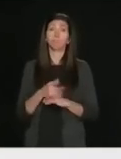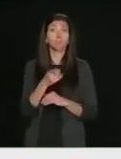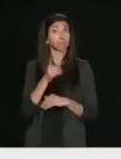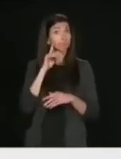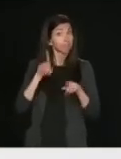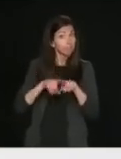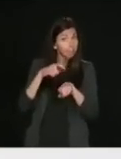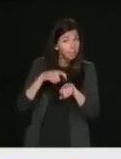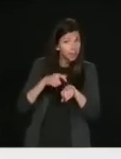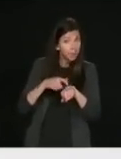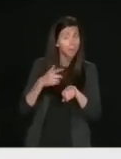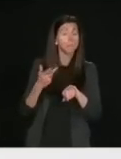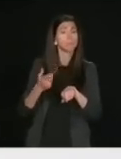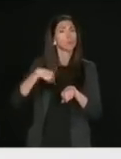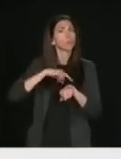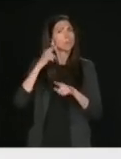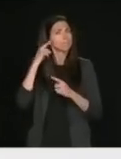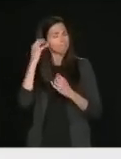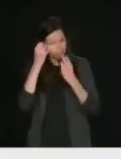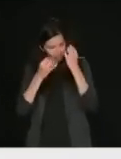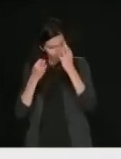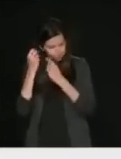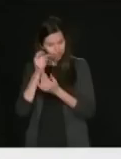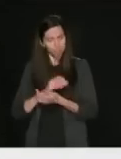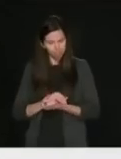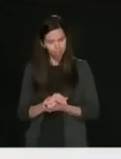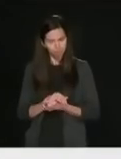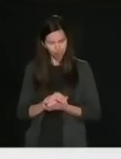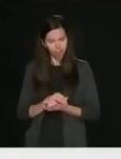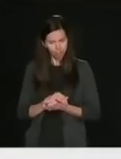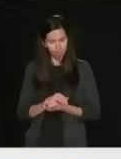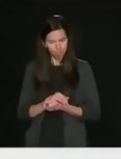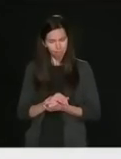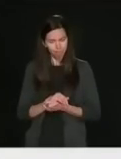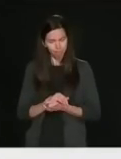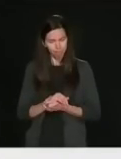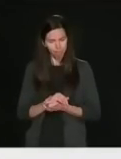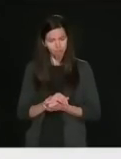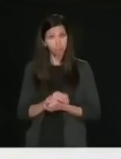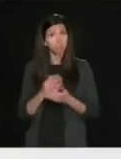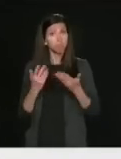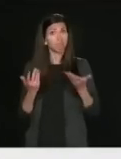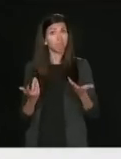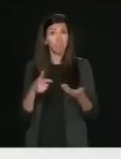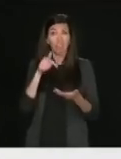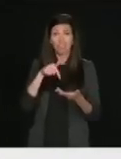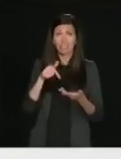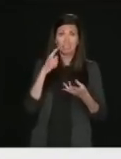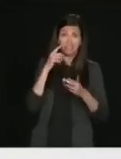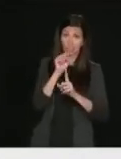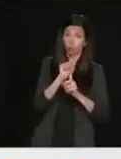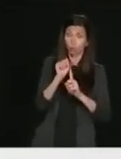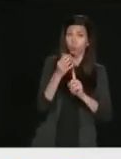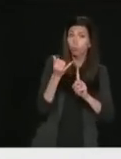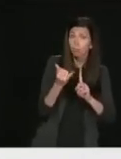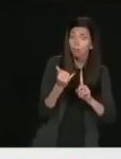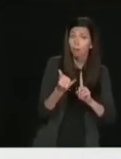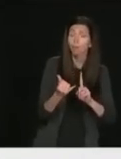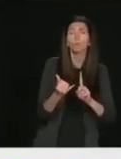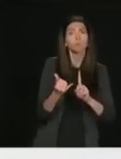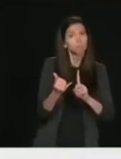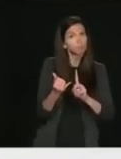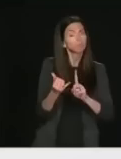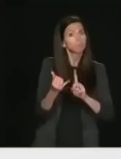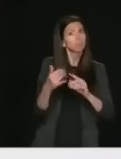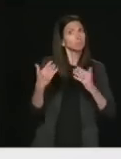must reflect. We often compare this crisis that we're living to the crisis that happened after